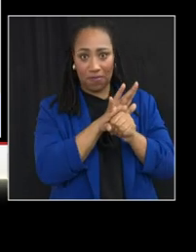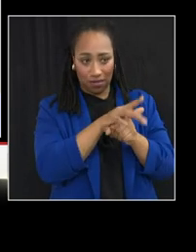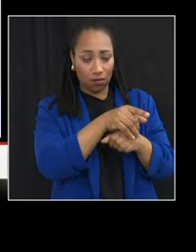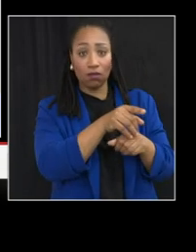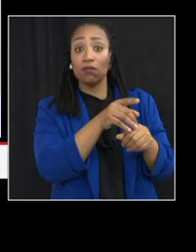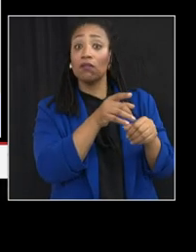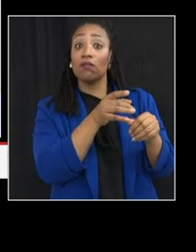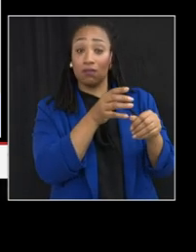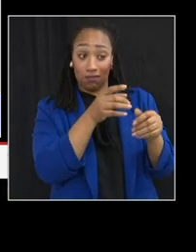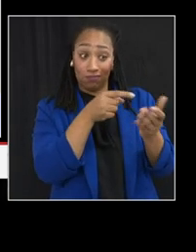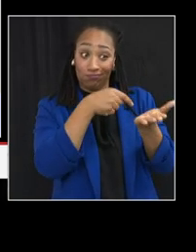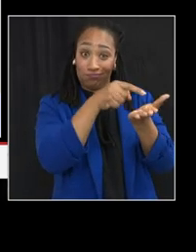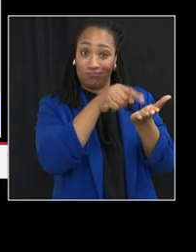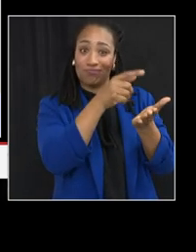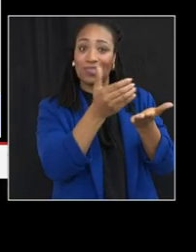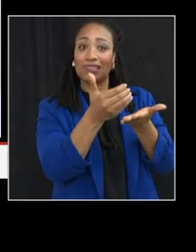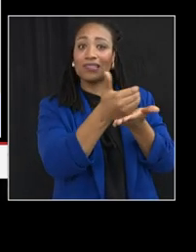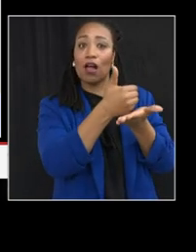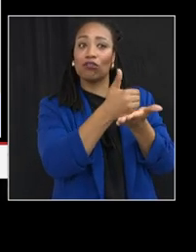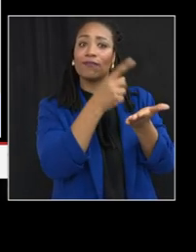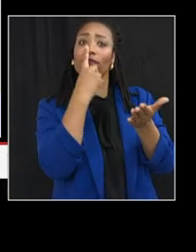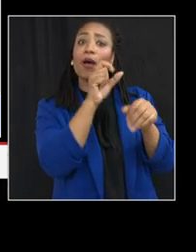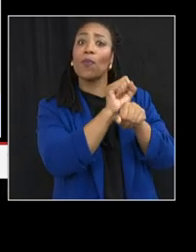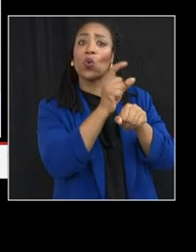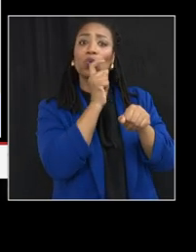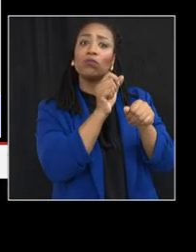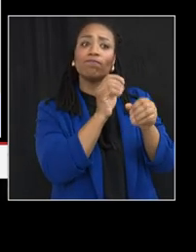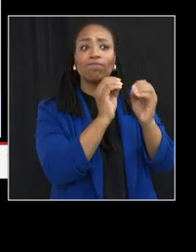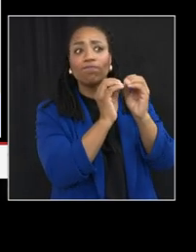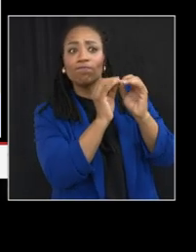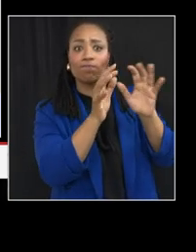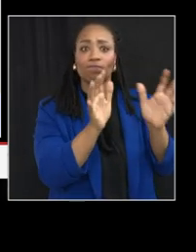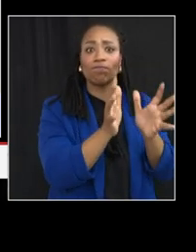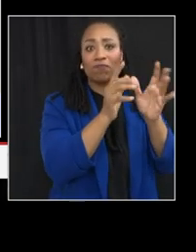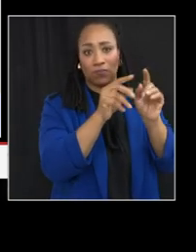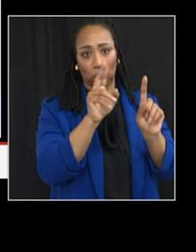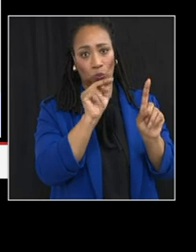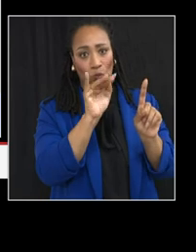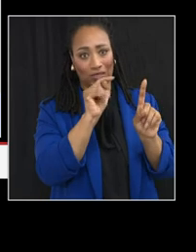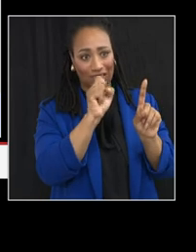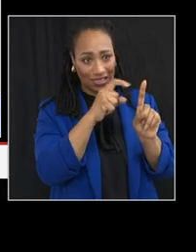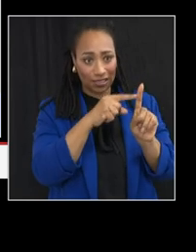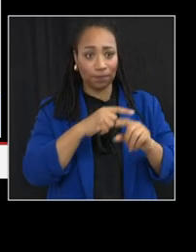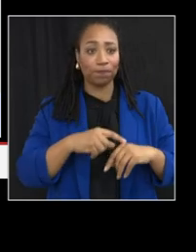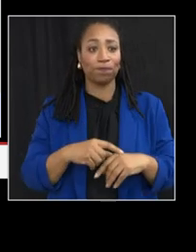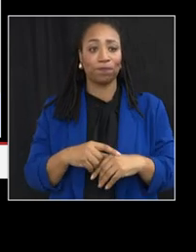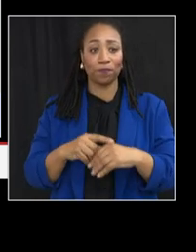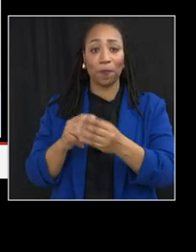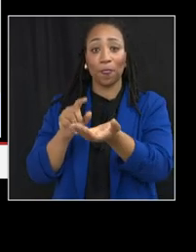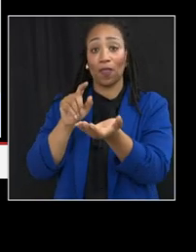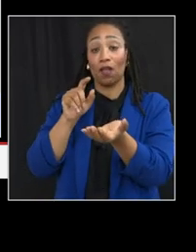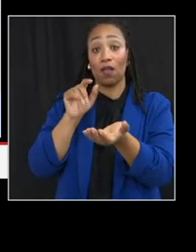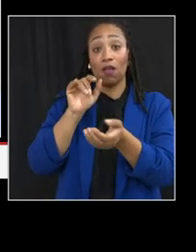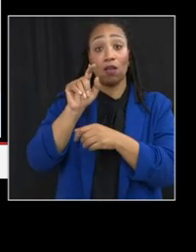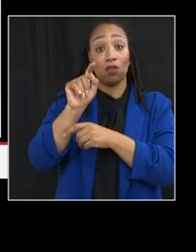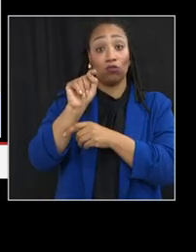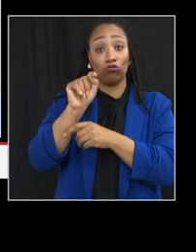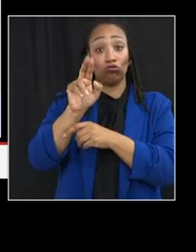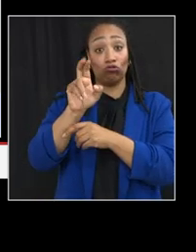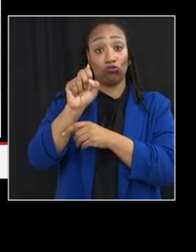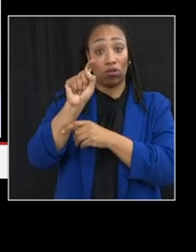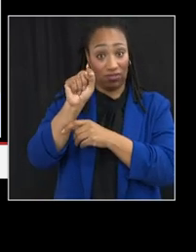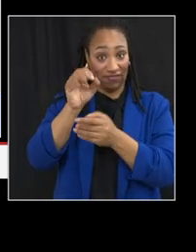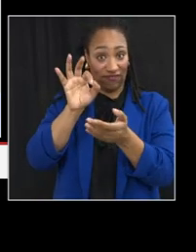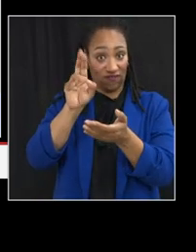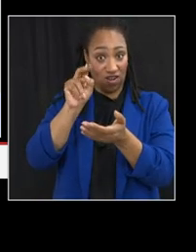where we keep our housing production trust fund money that we have obligated and we know we have committed to certain construction of